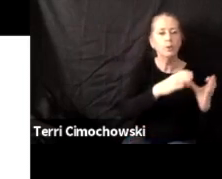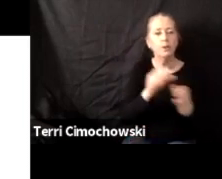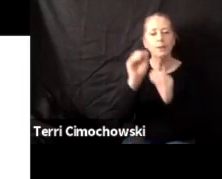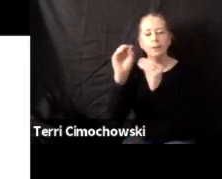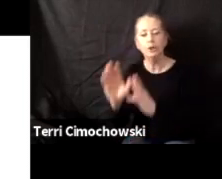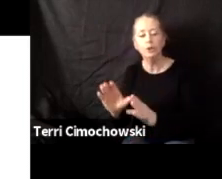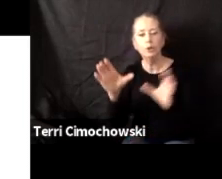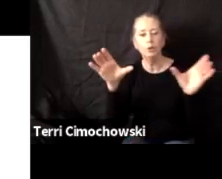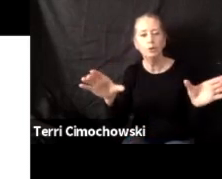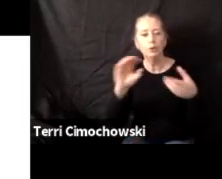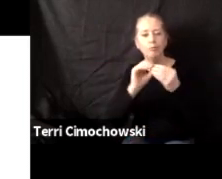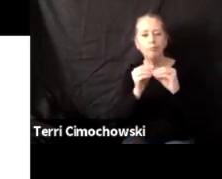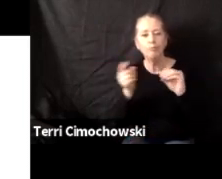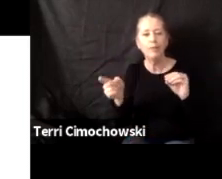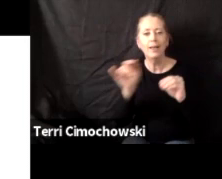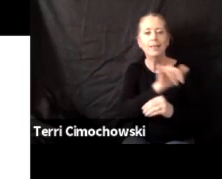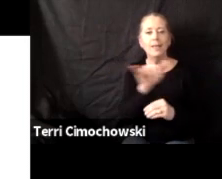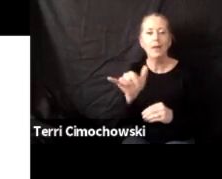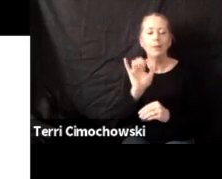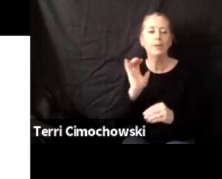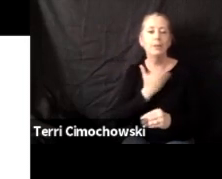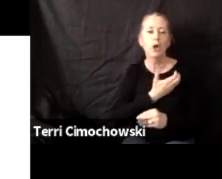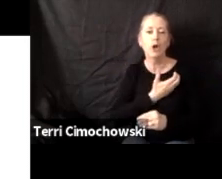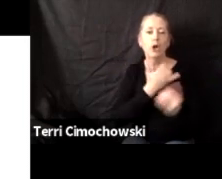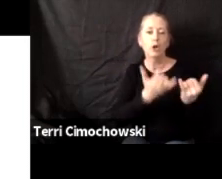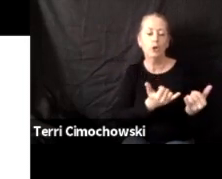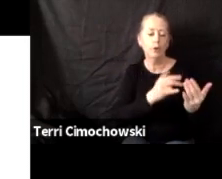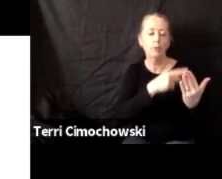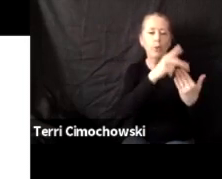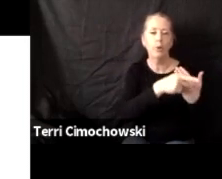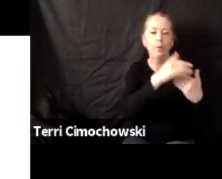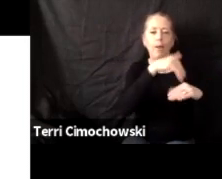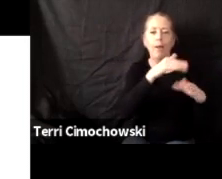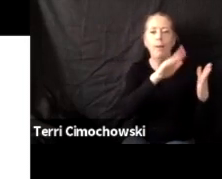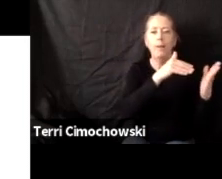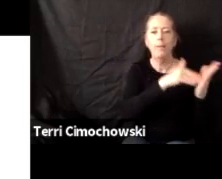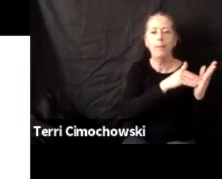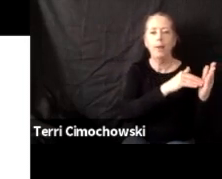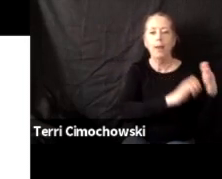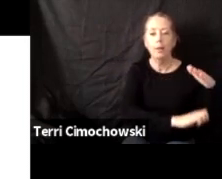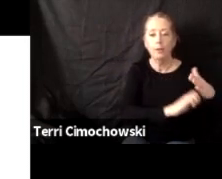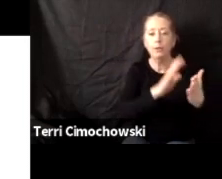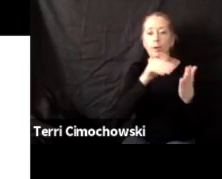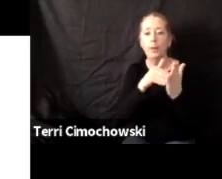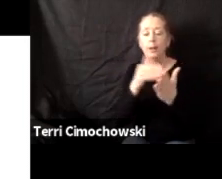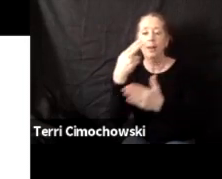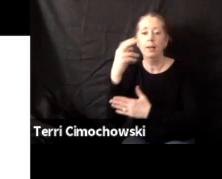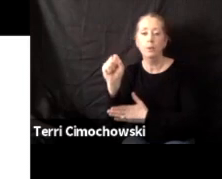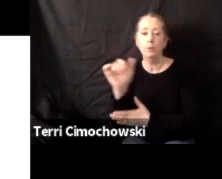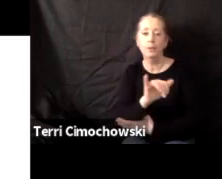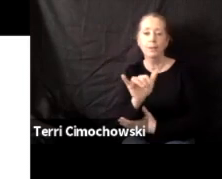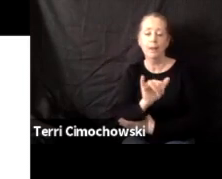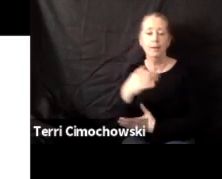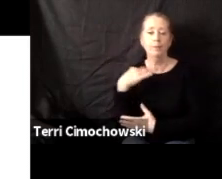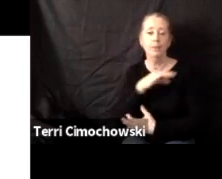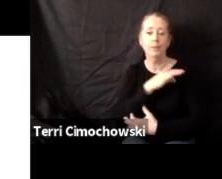student teacher ratios as in our current programming at the elementary, middle, and high school. So it'll be aligned. We're going with the same staffing